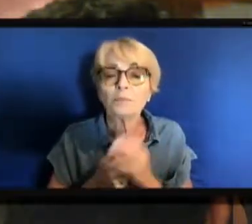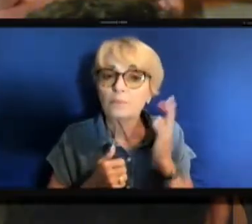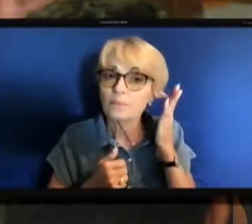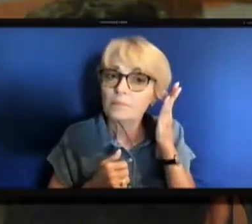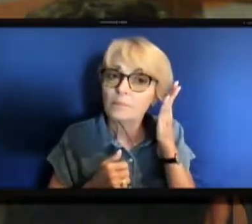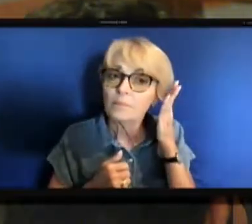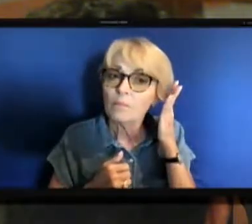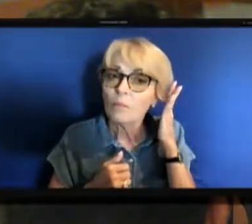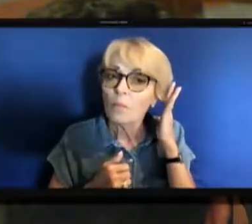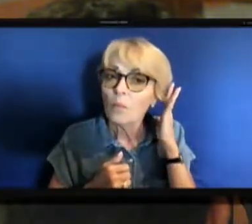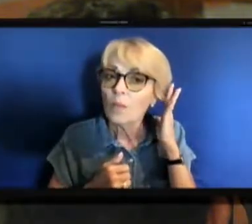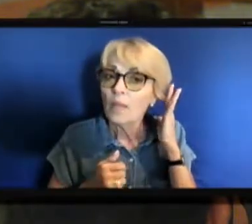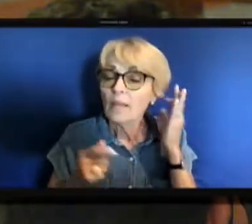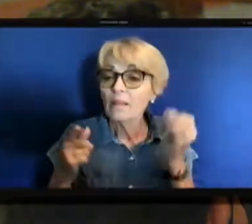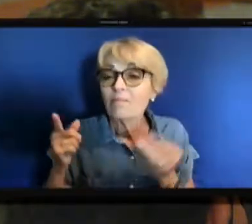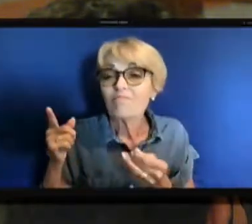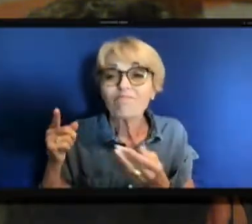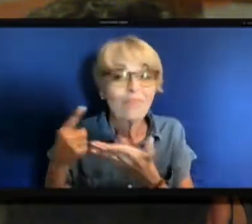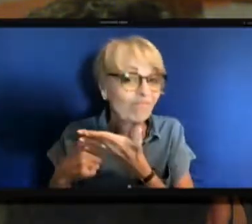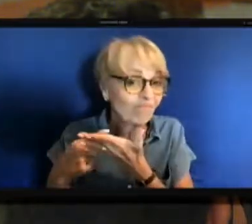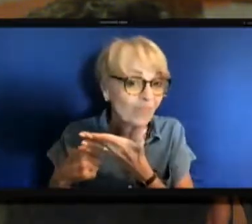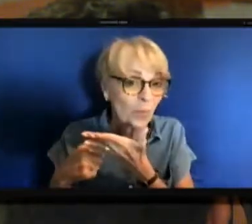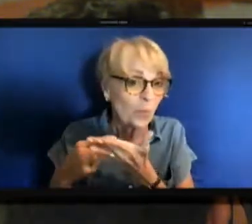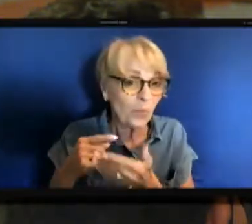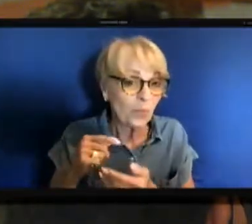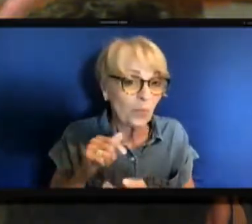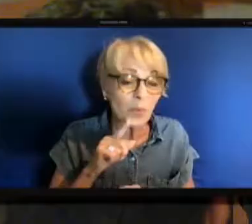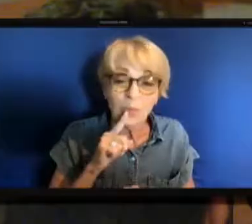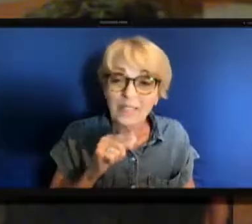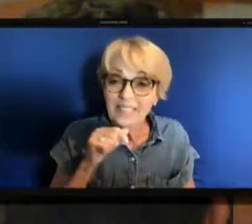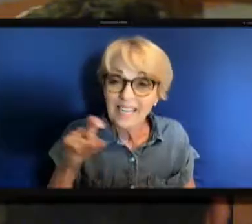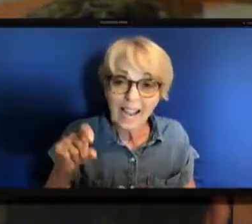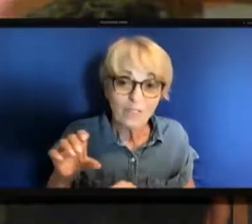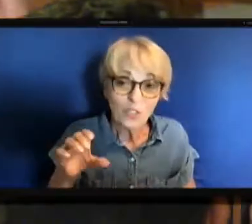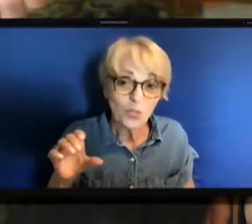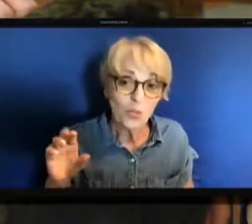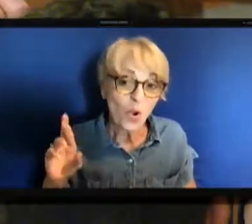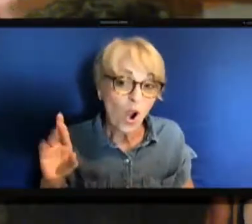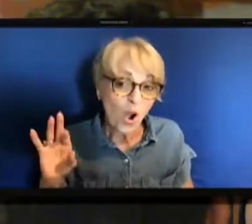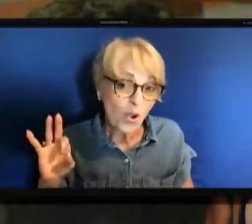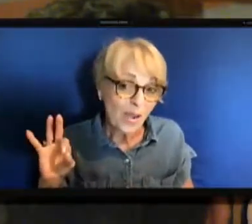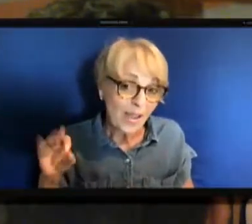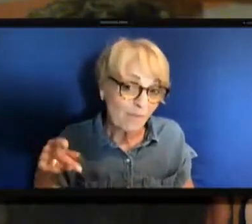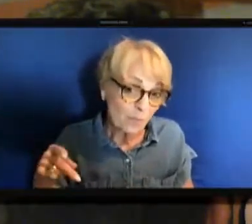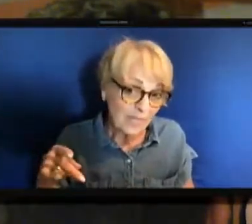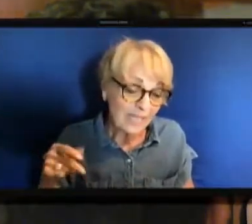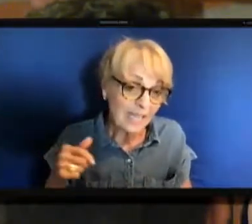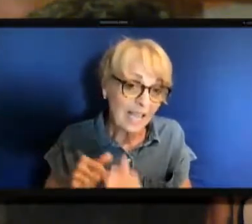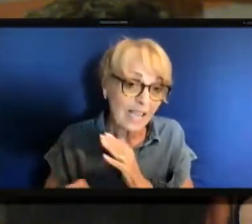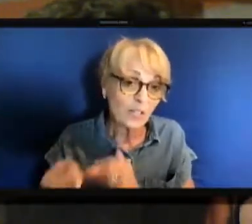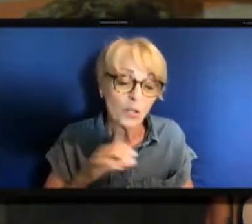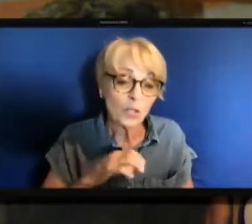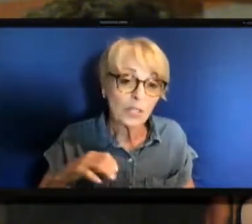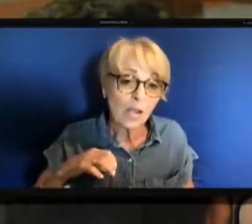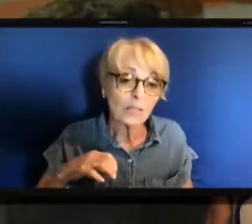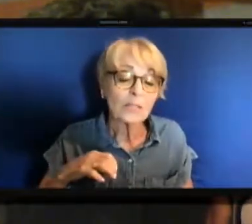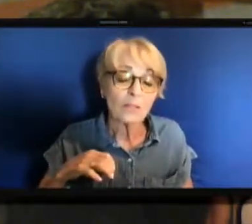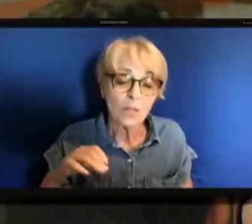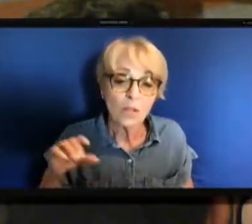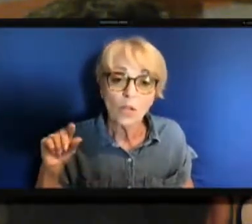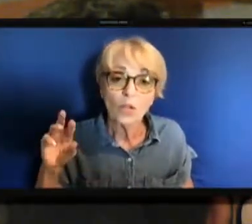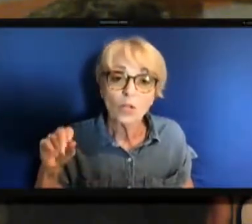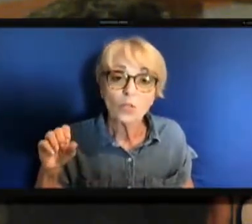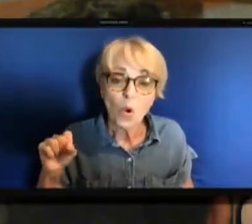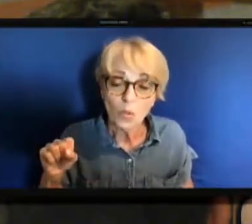There is an argument that we didn't necessarily have to do an RFP under that Councilwoman Gross is making broadly about the use of ARPA